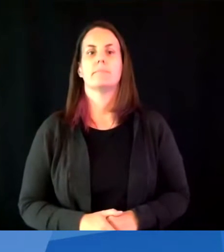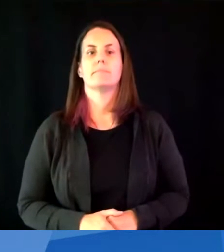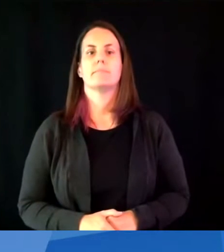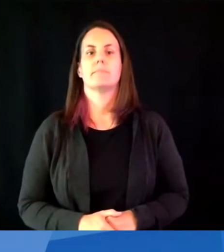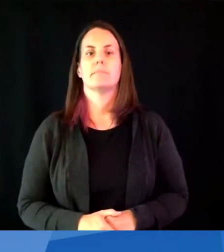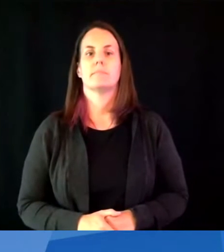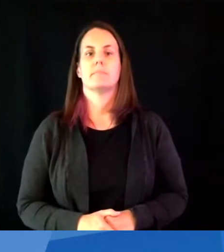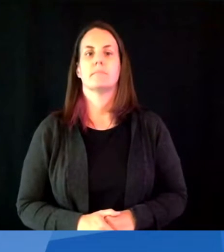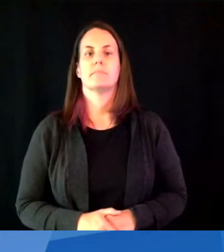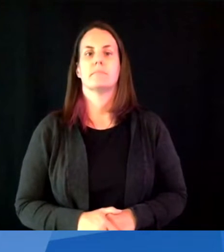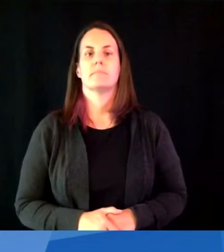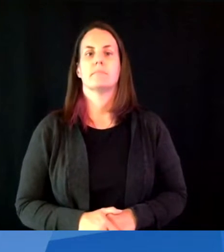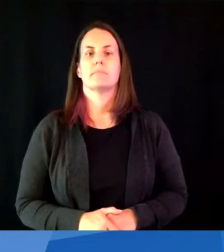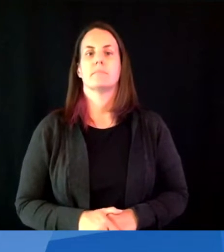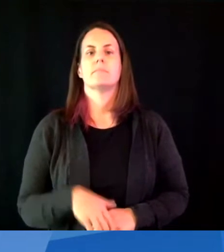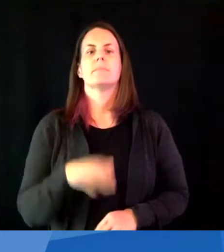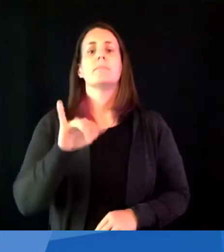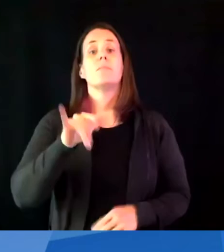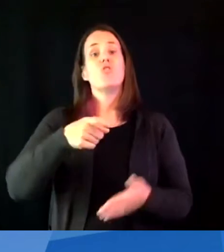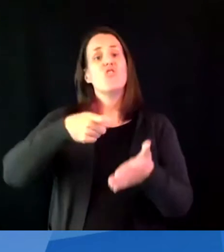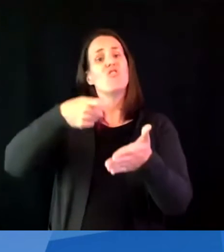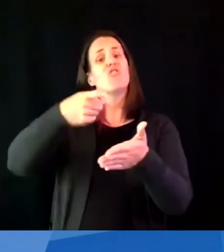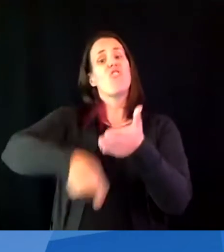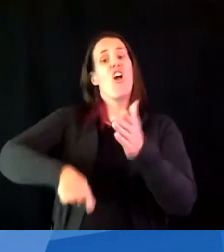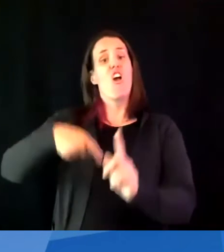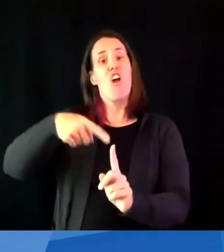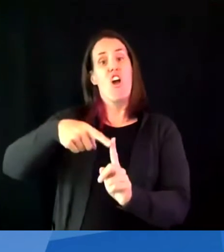and who pays for it?